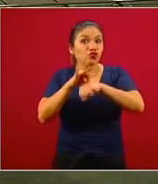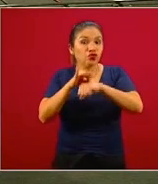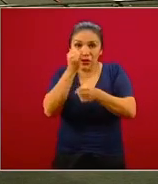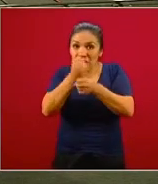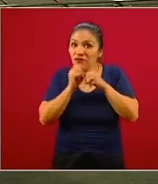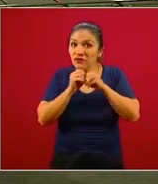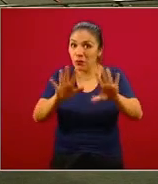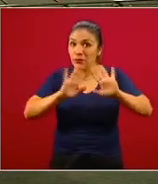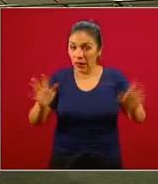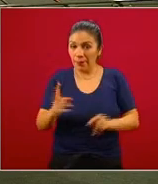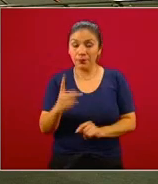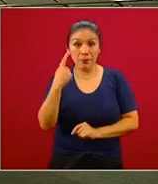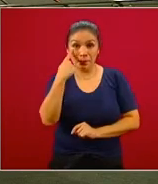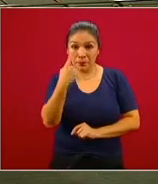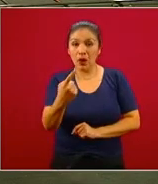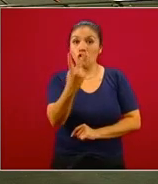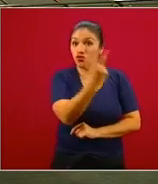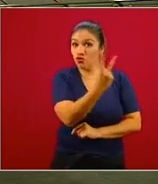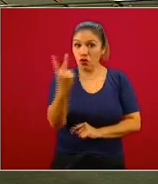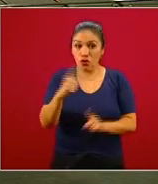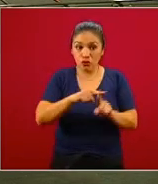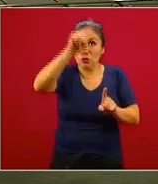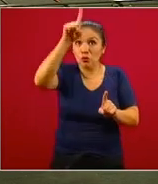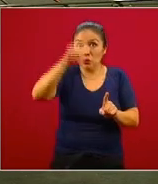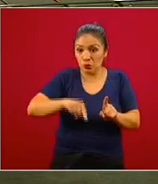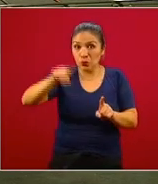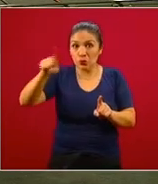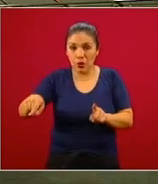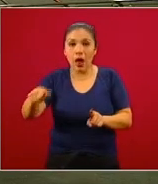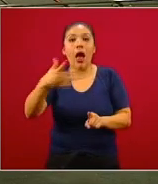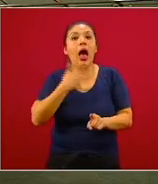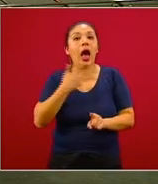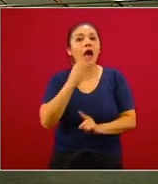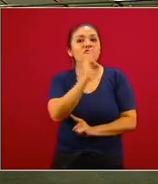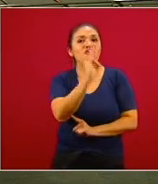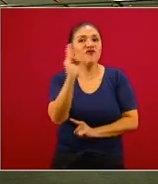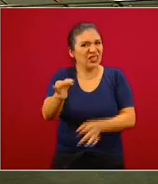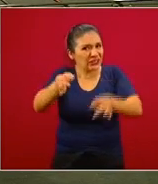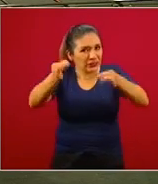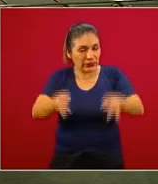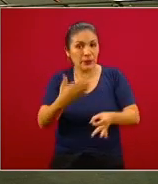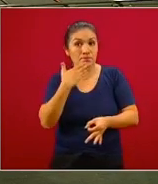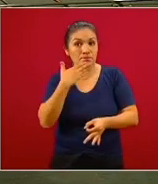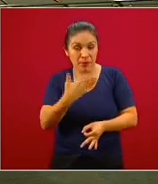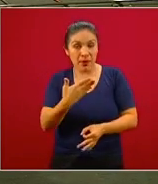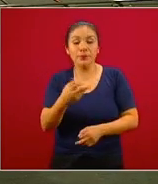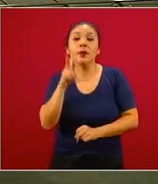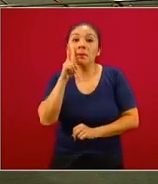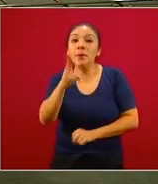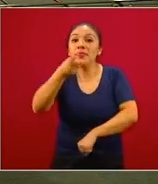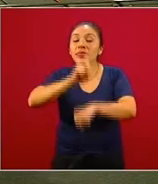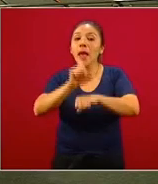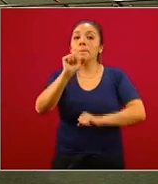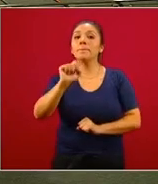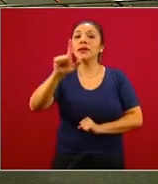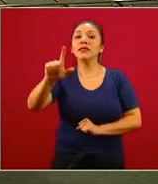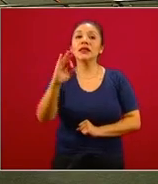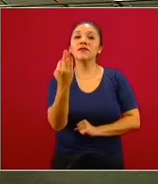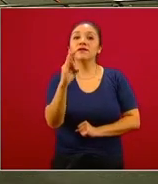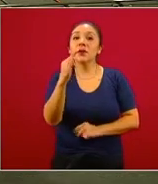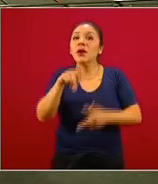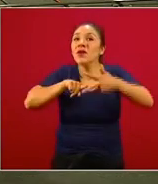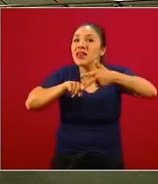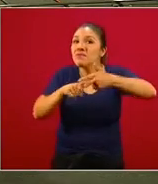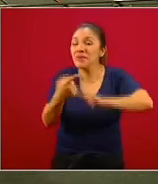flattened the curve in Mexico, or to put it in a better way, we are flattening the curve.